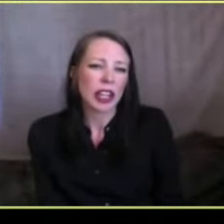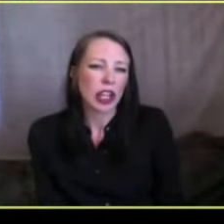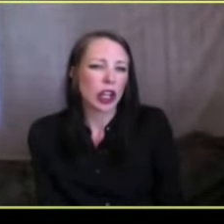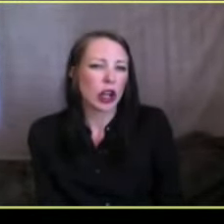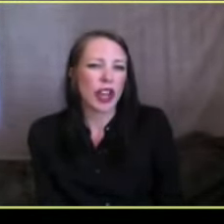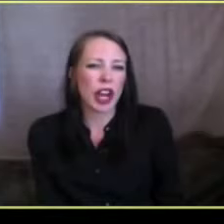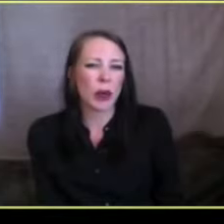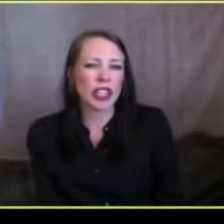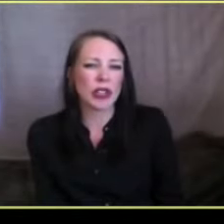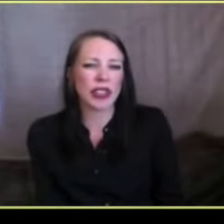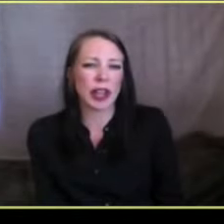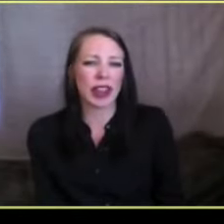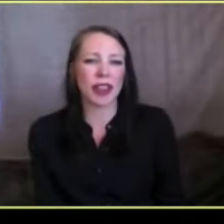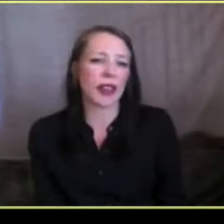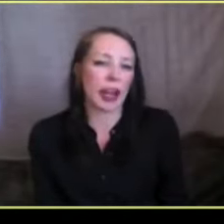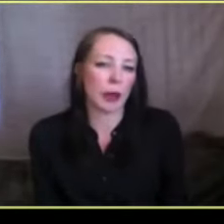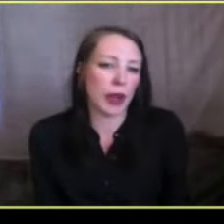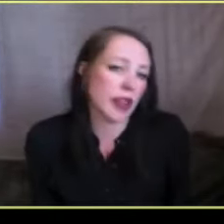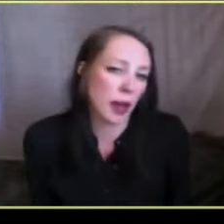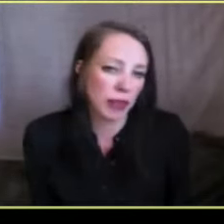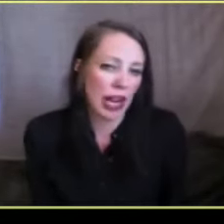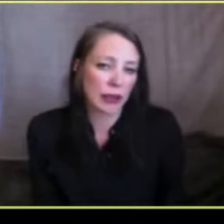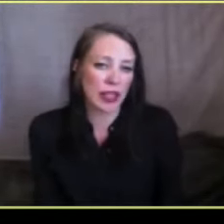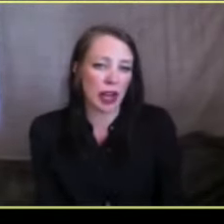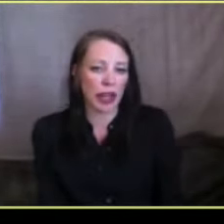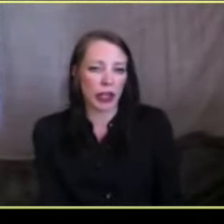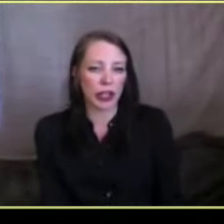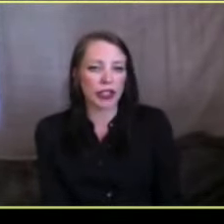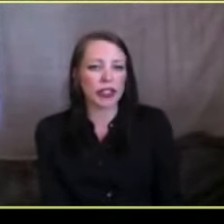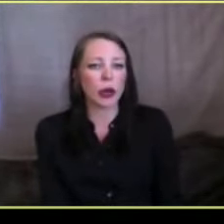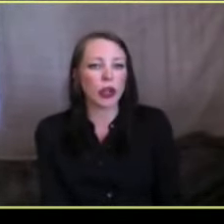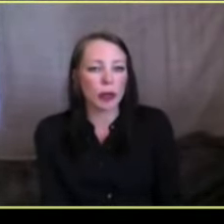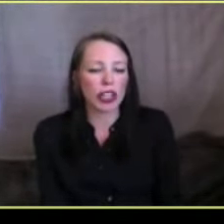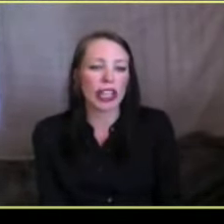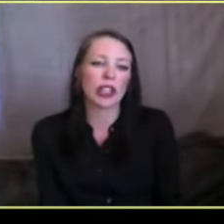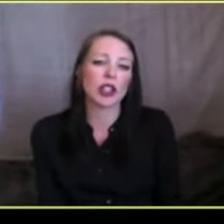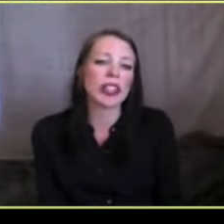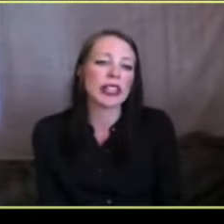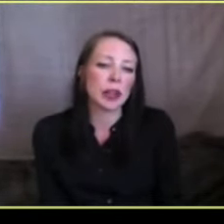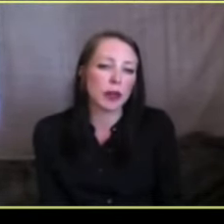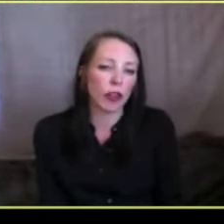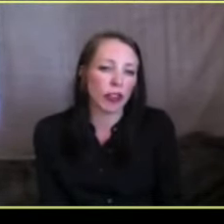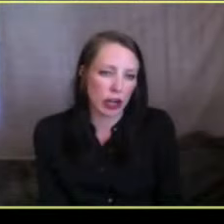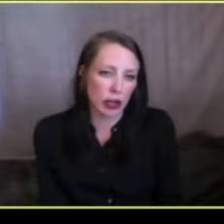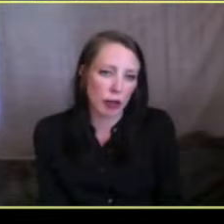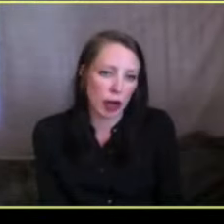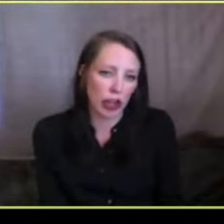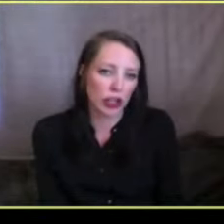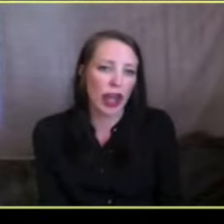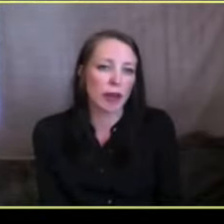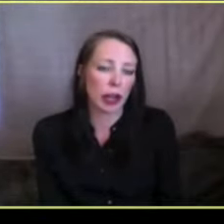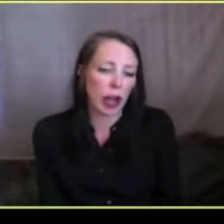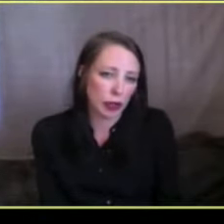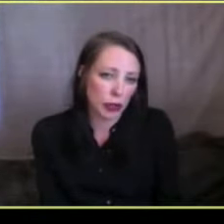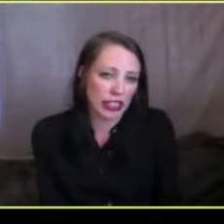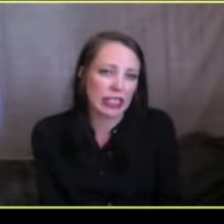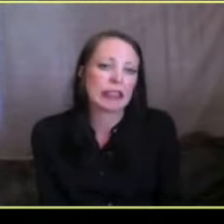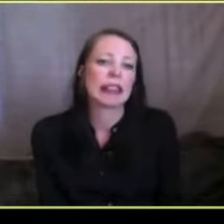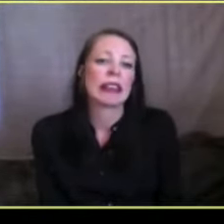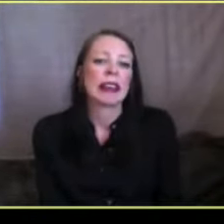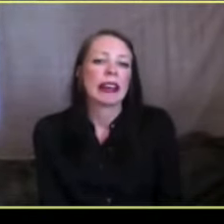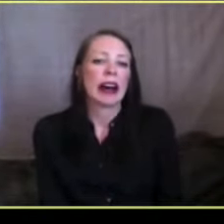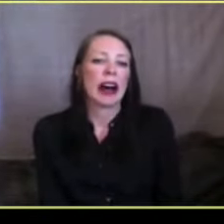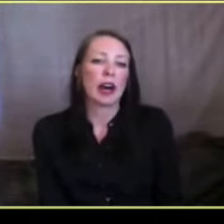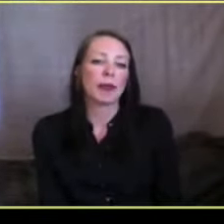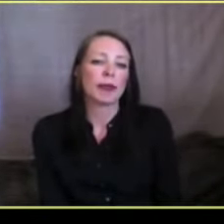Africa, there they thought that we were dumb, that I was dumb, that I couldn't, communicate. And so we decided to move over here to America. So I had better opportunities.